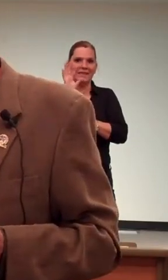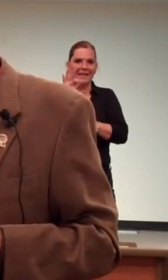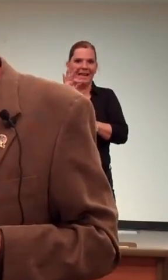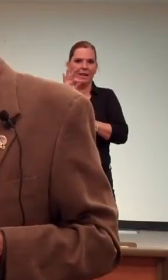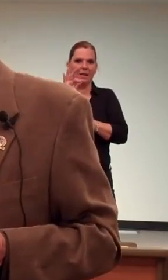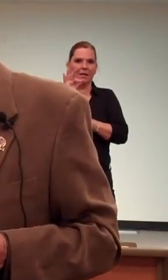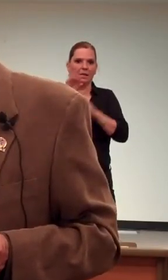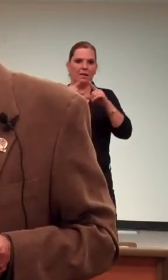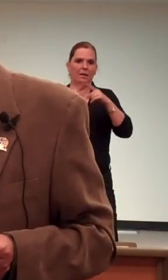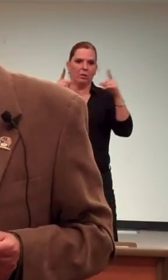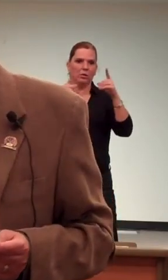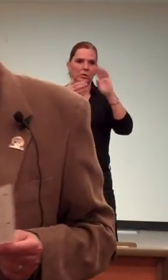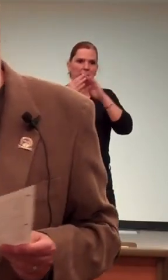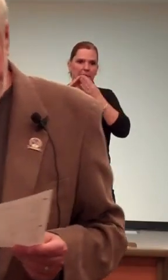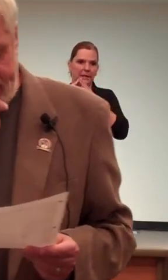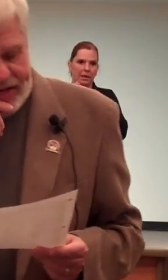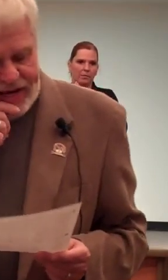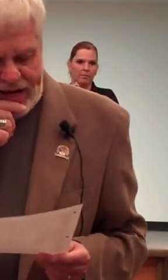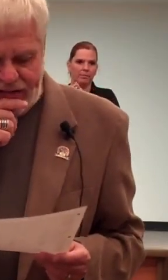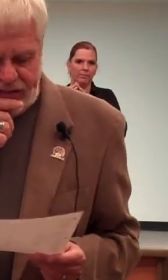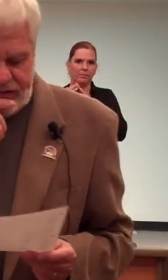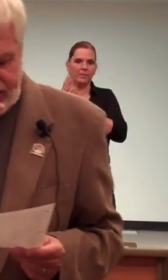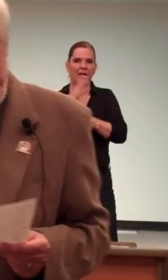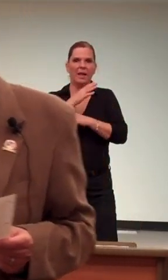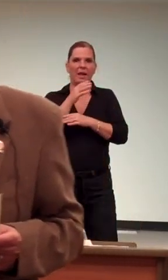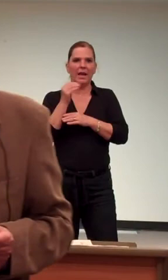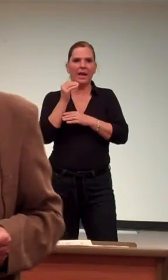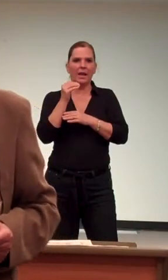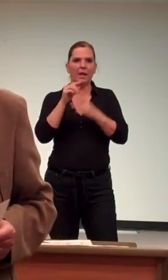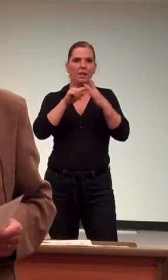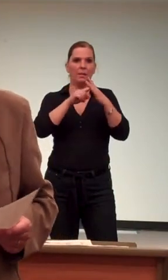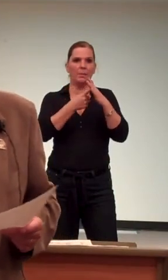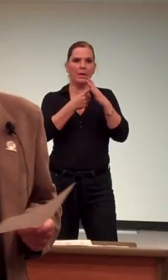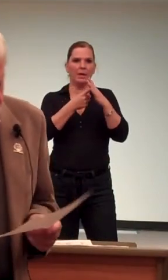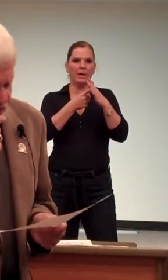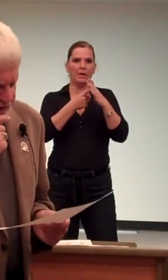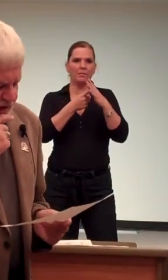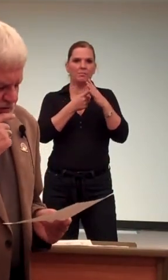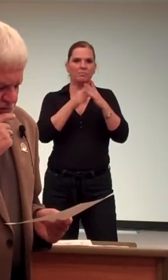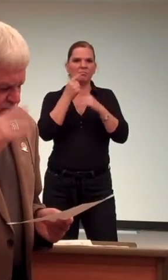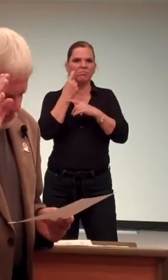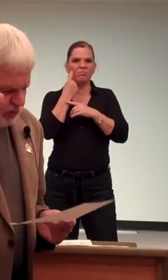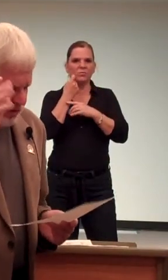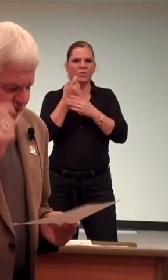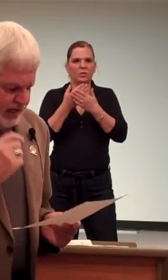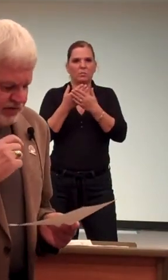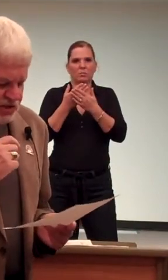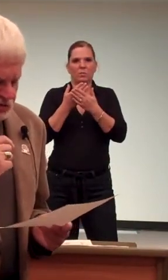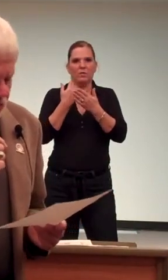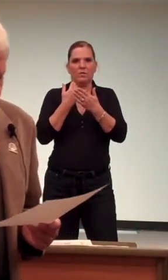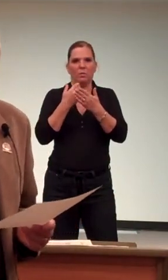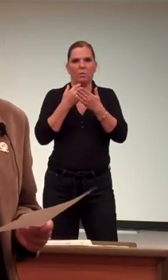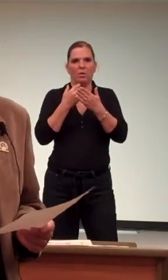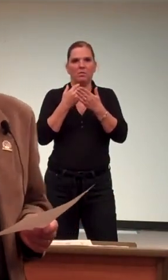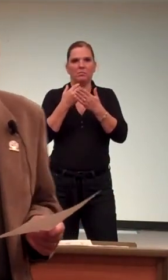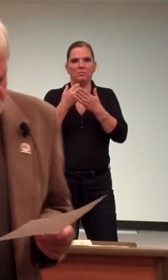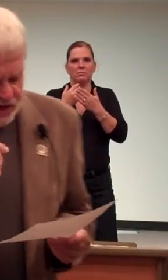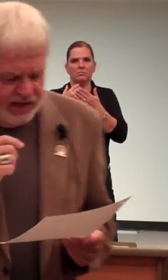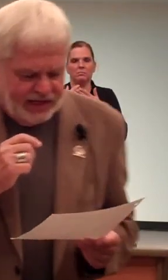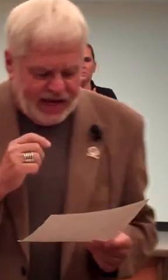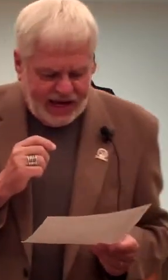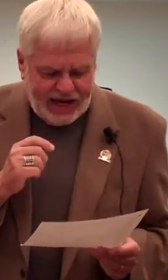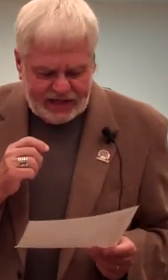largest city. And at the beginning, just before the end, before the beginning of the Civil War,